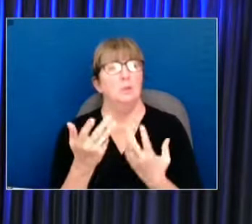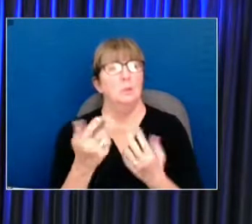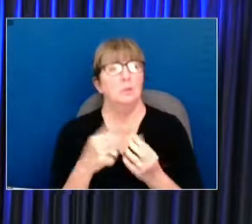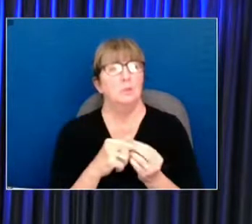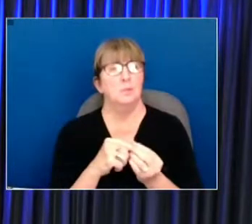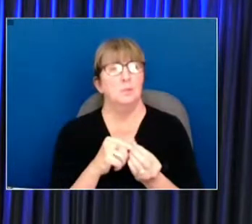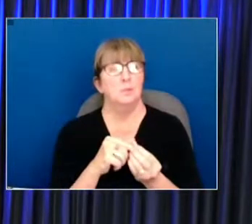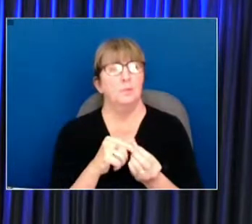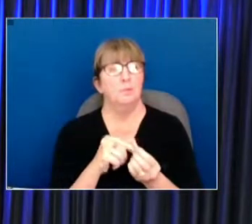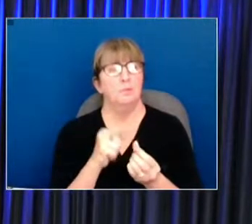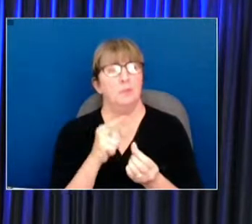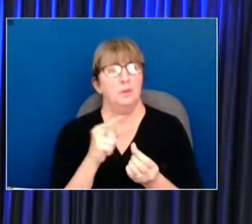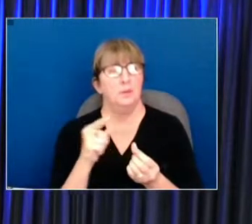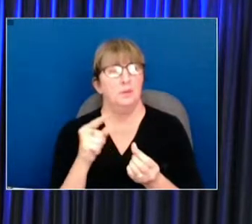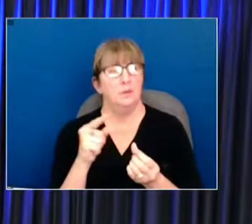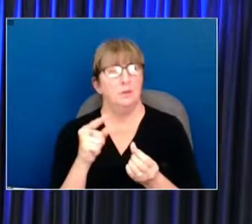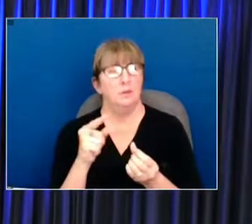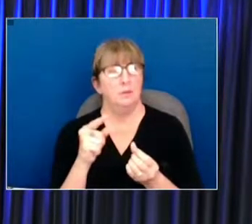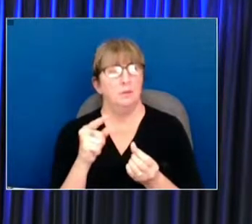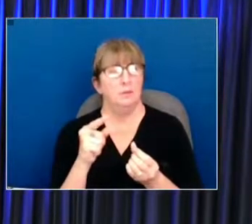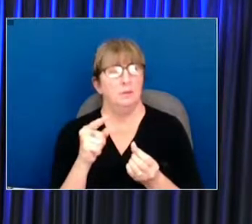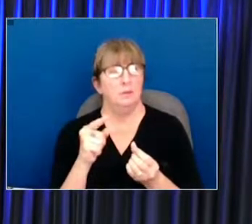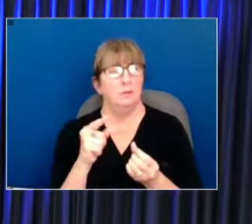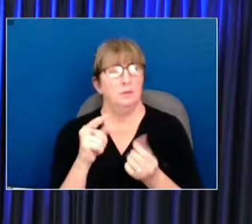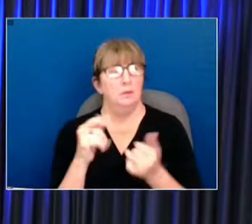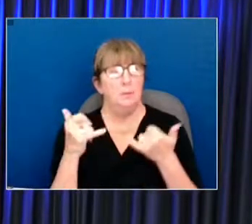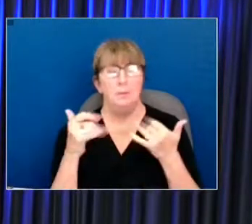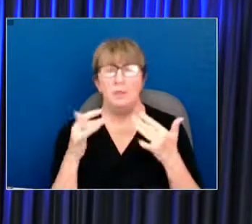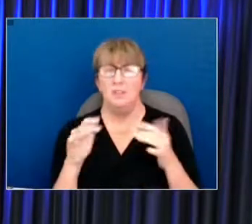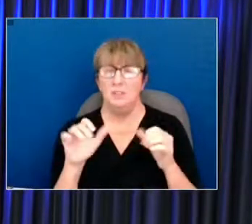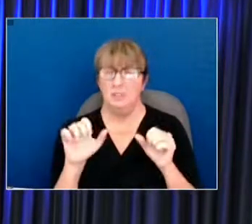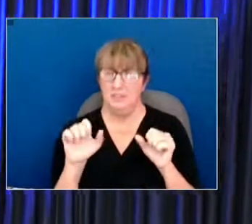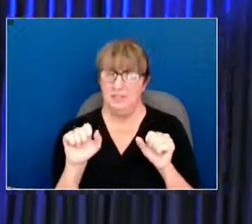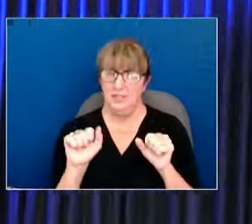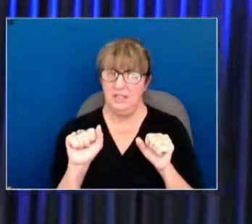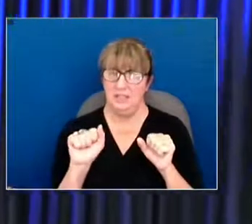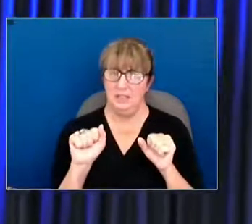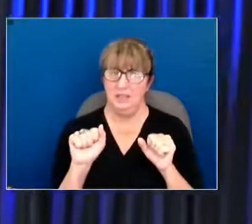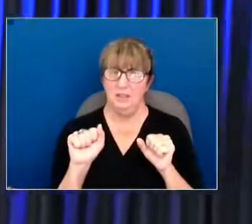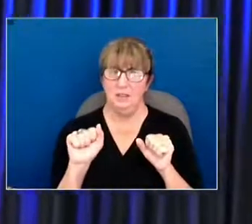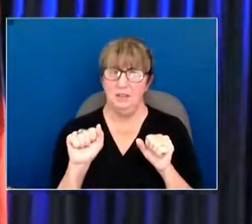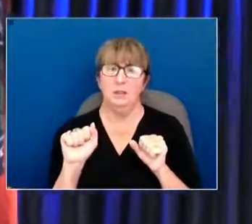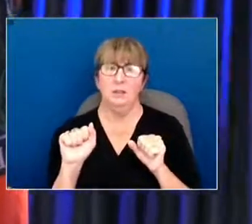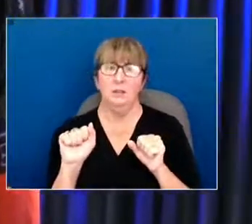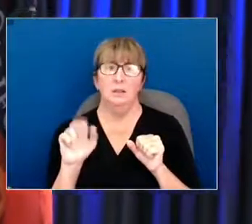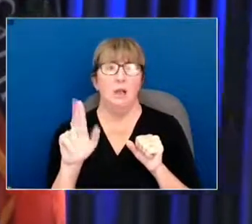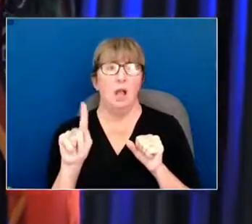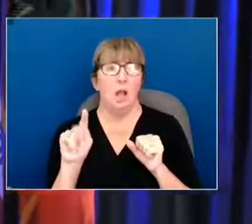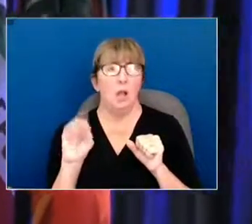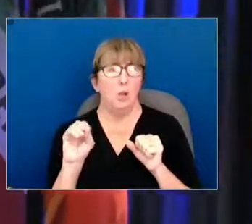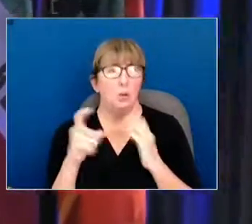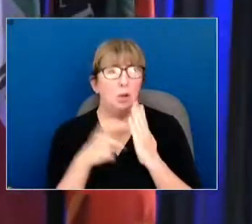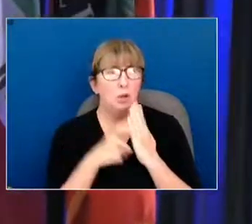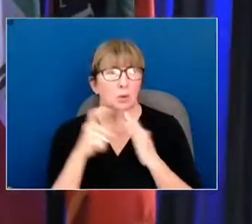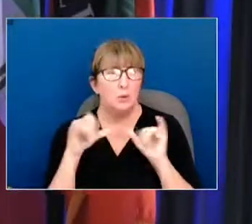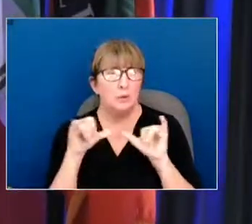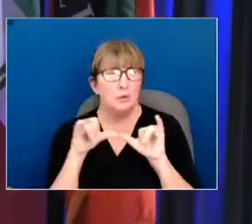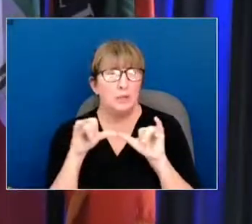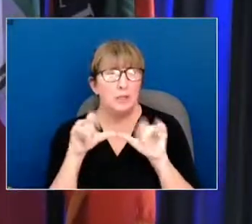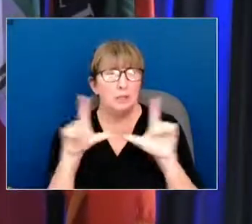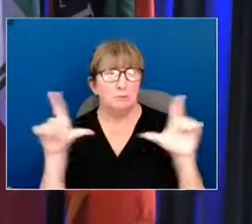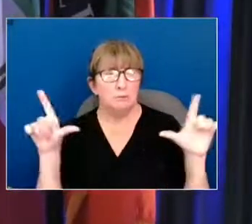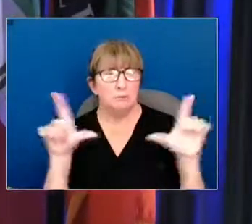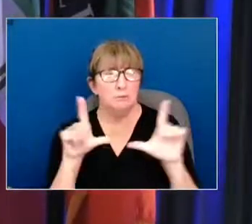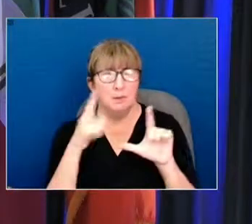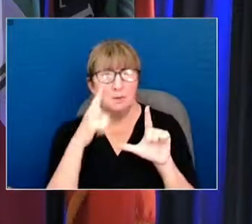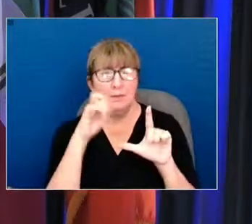is there no way for the player to like auto size? Because if there's nothing in that page, then it just looks weird if